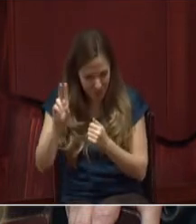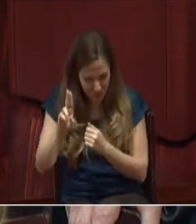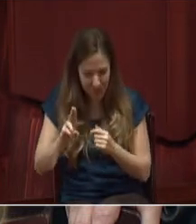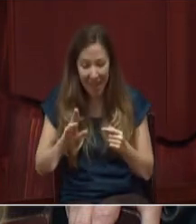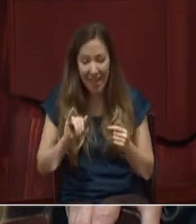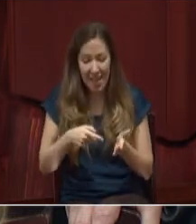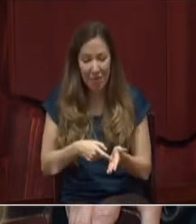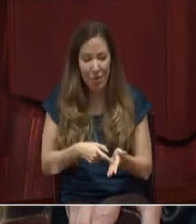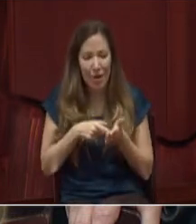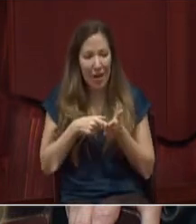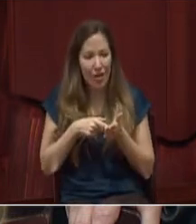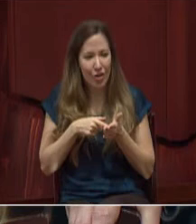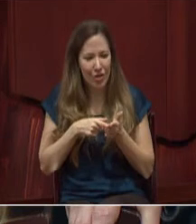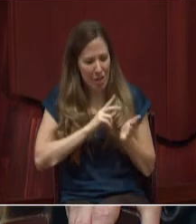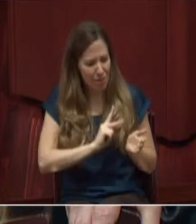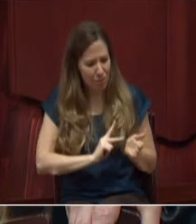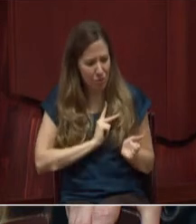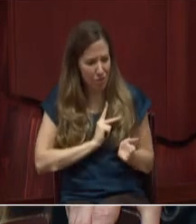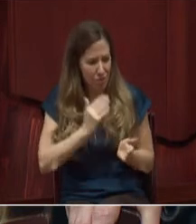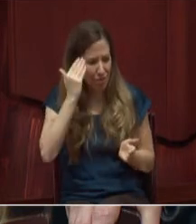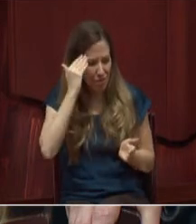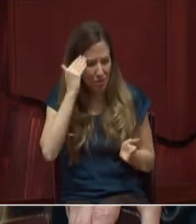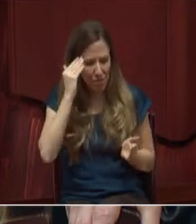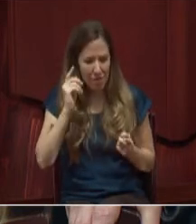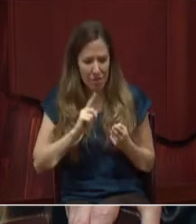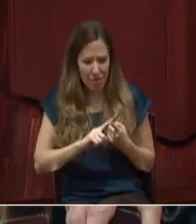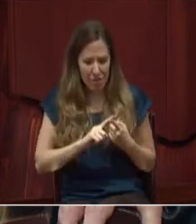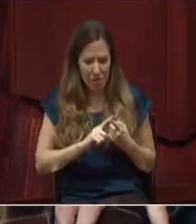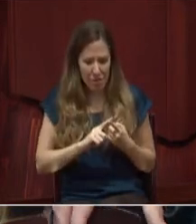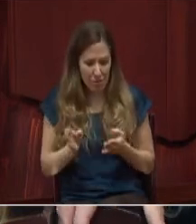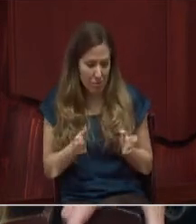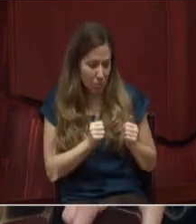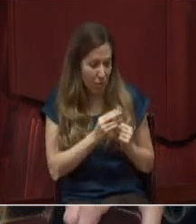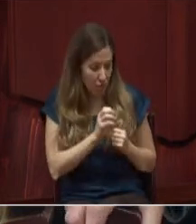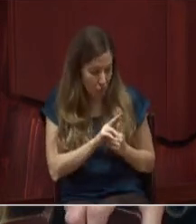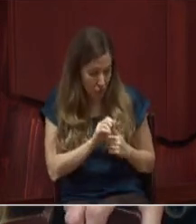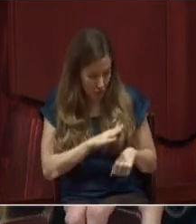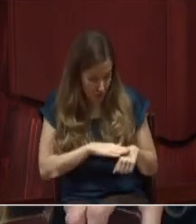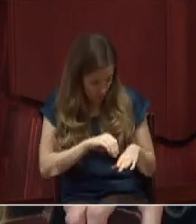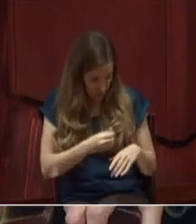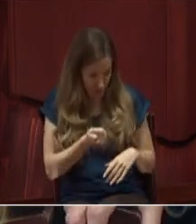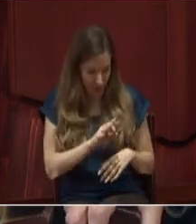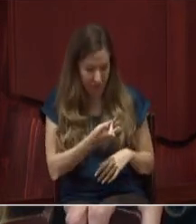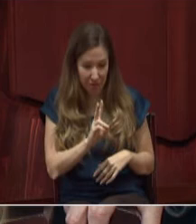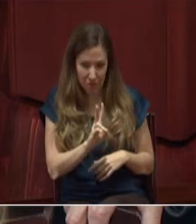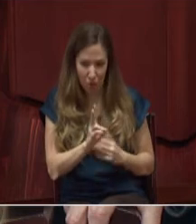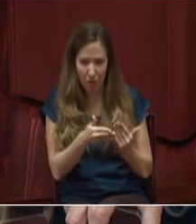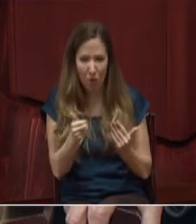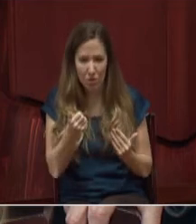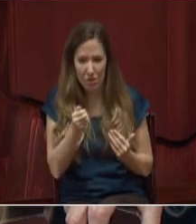composure to go to a nuclear alert on the American side, a la 1962, or